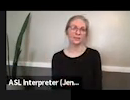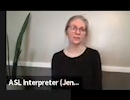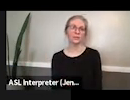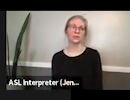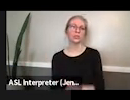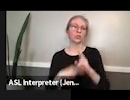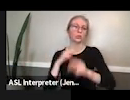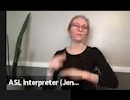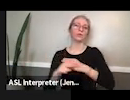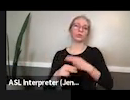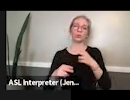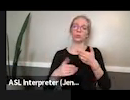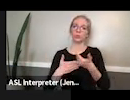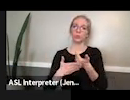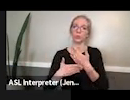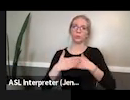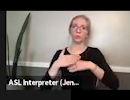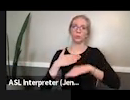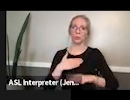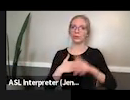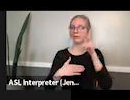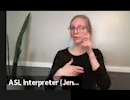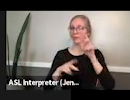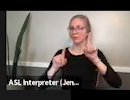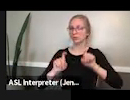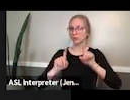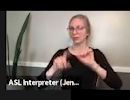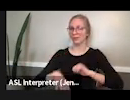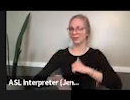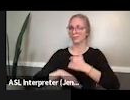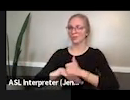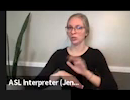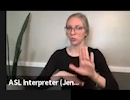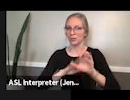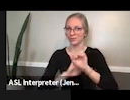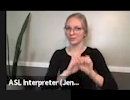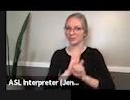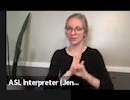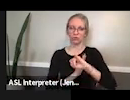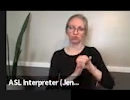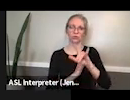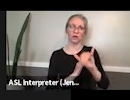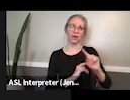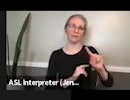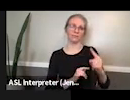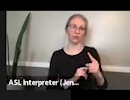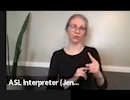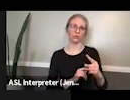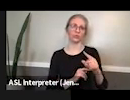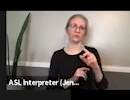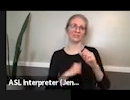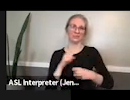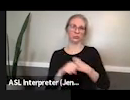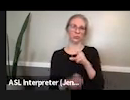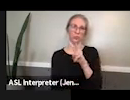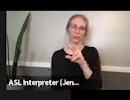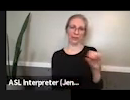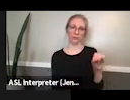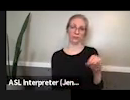hearing screening program was implemented in your state July 1st of 2000.